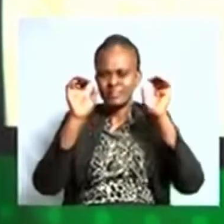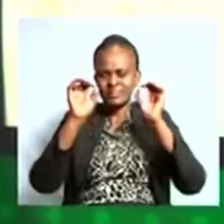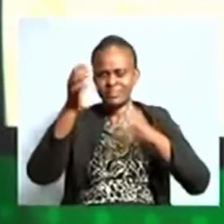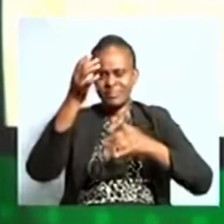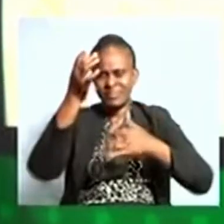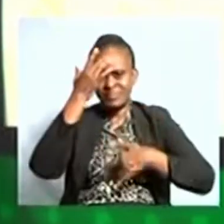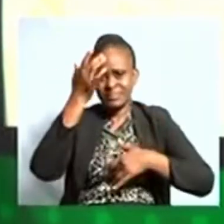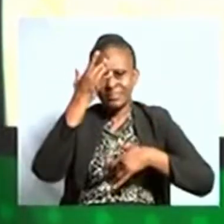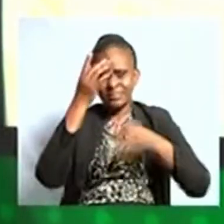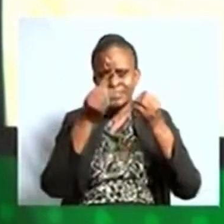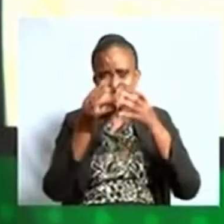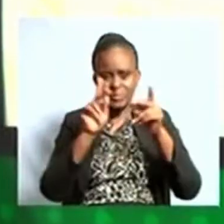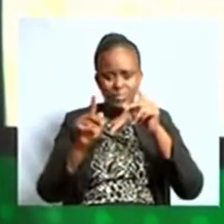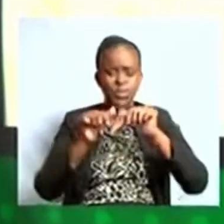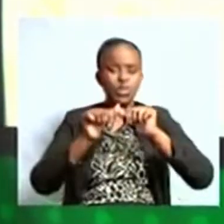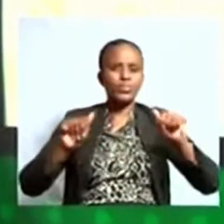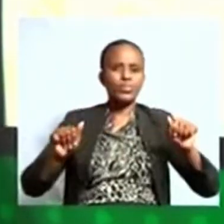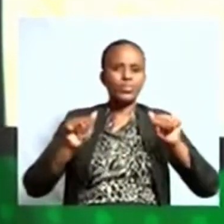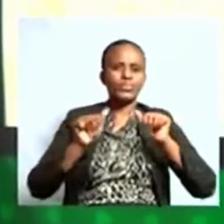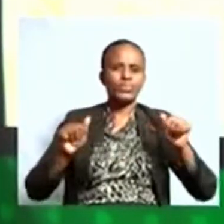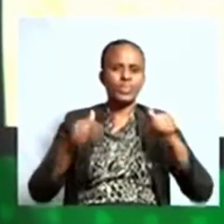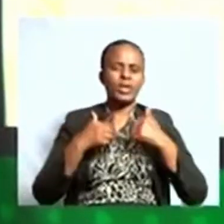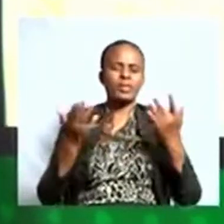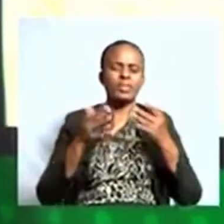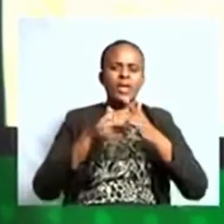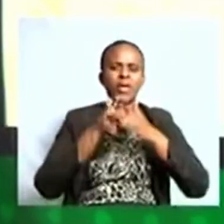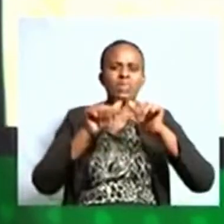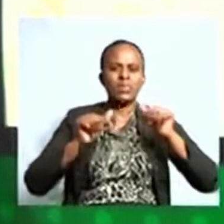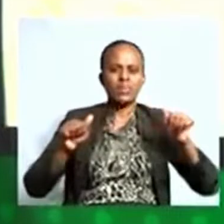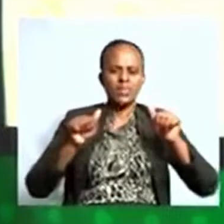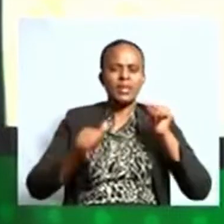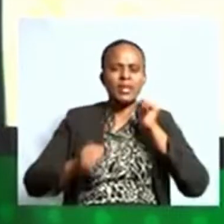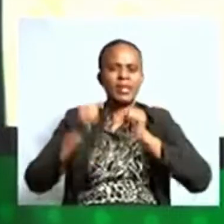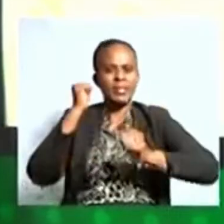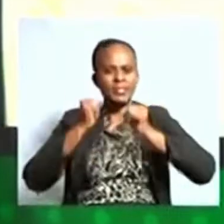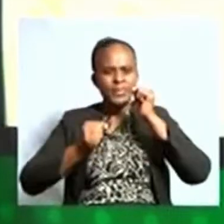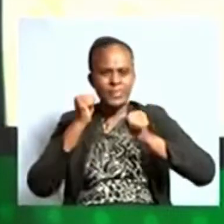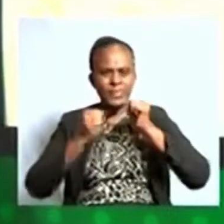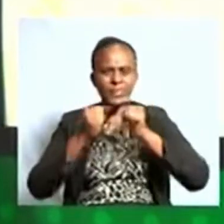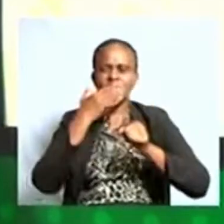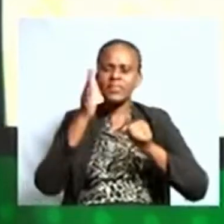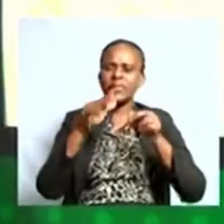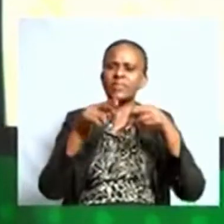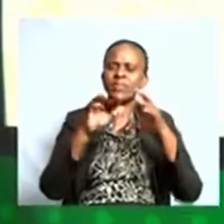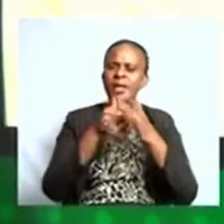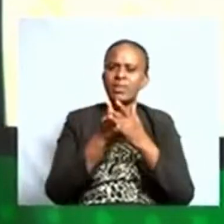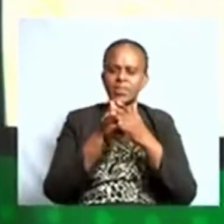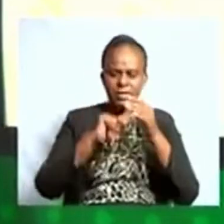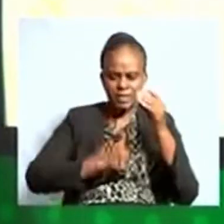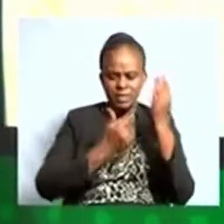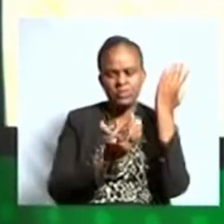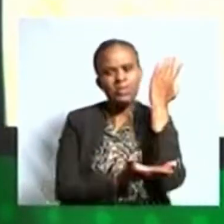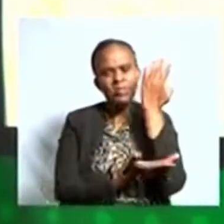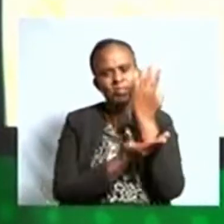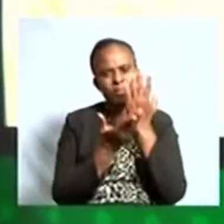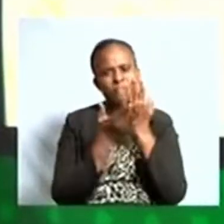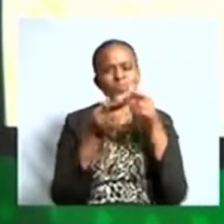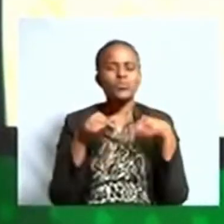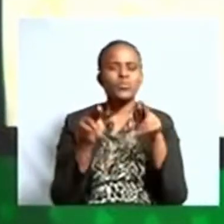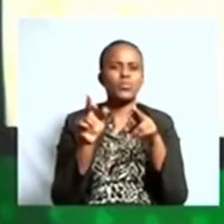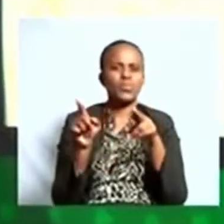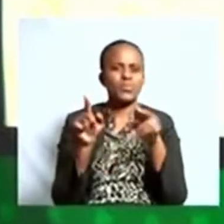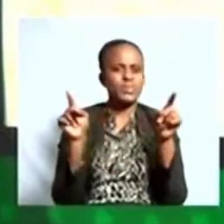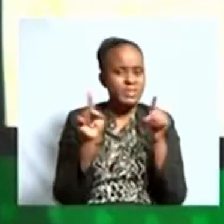diseases because people are not exercising. How do you exercise? How do you jog on a bad road? So we want to improve the road network,